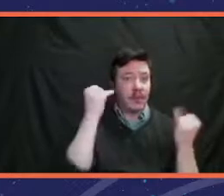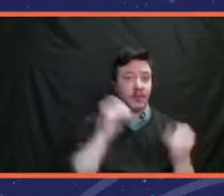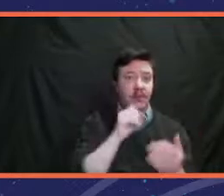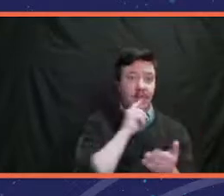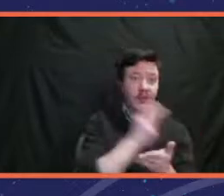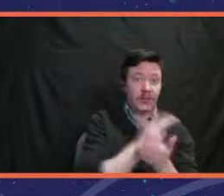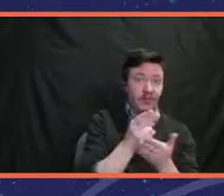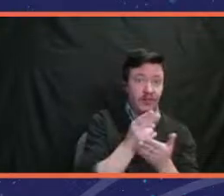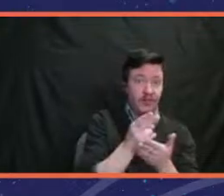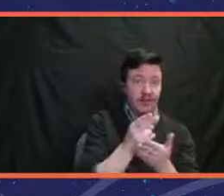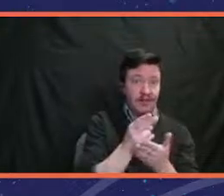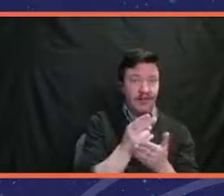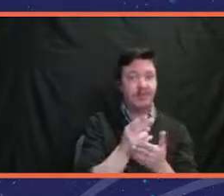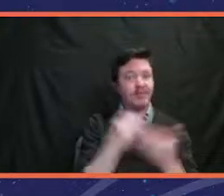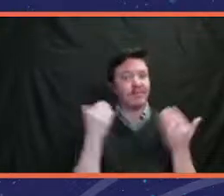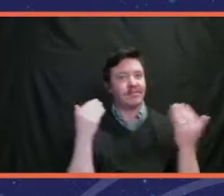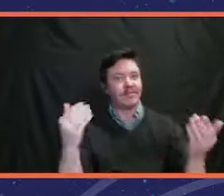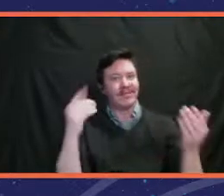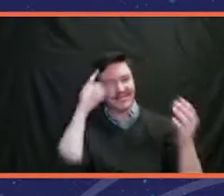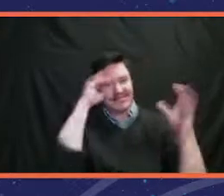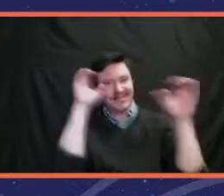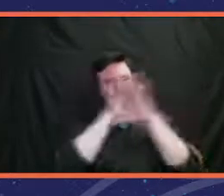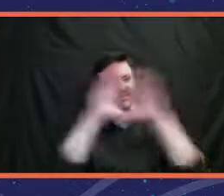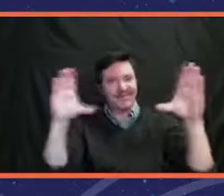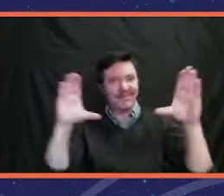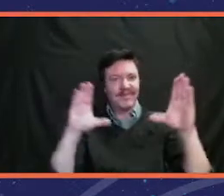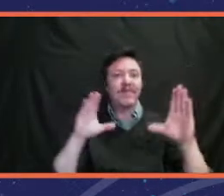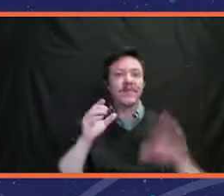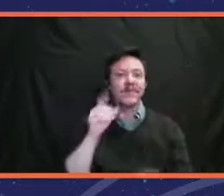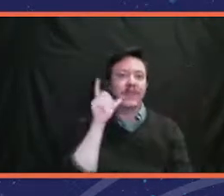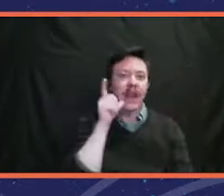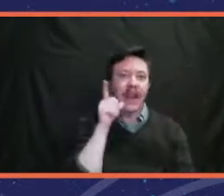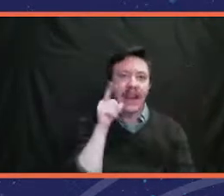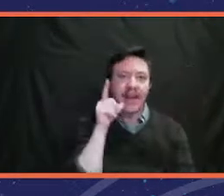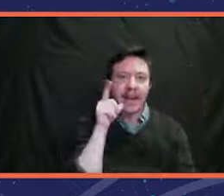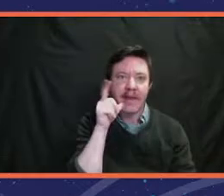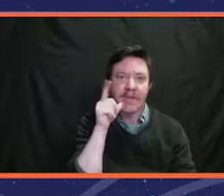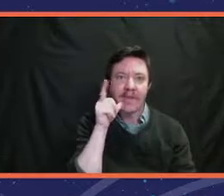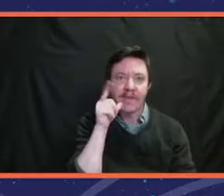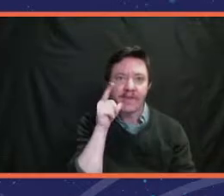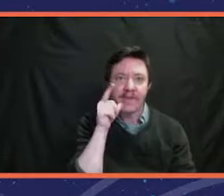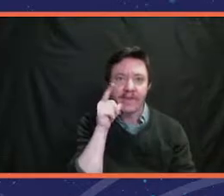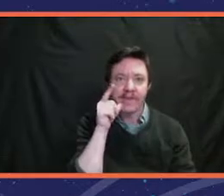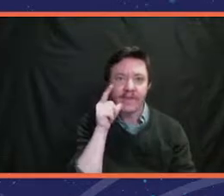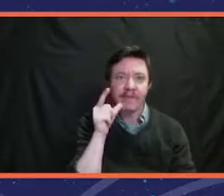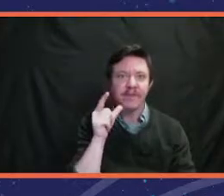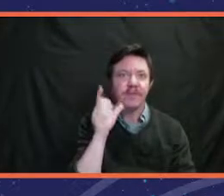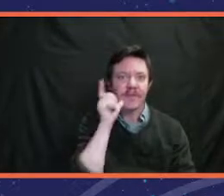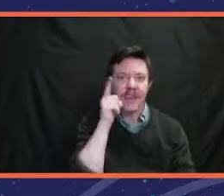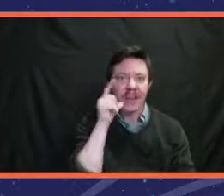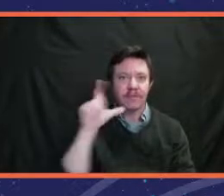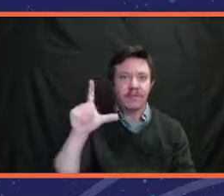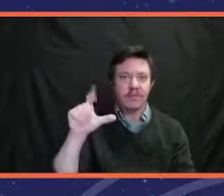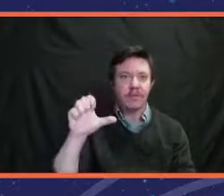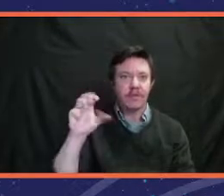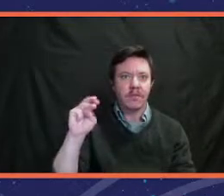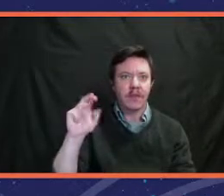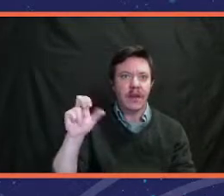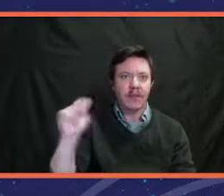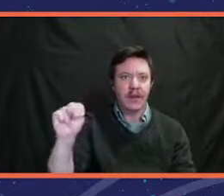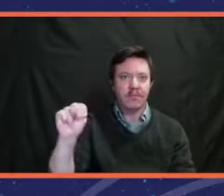let's imagine we're all holding a lemon right now. Yeah, so feel the weight of the lemon